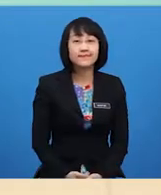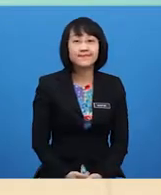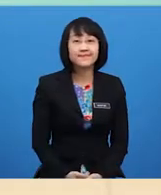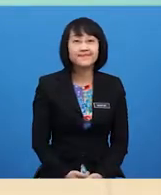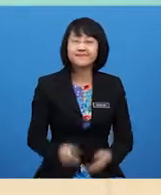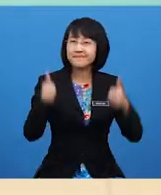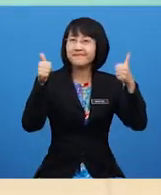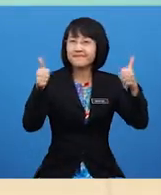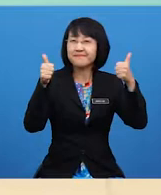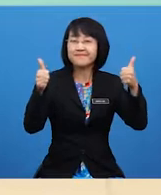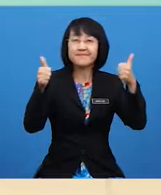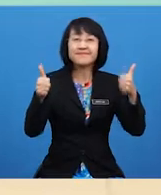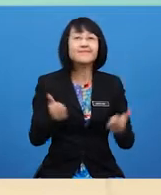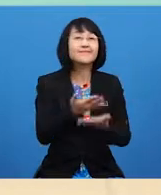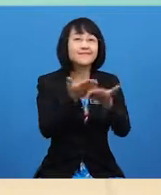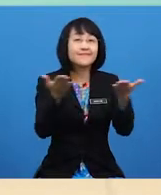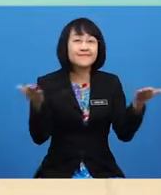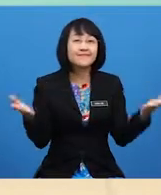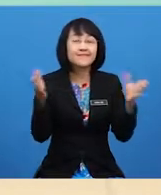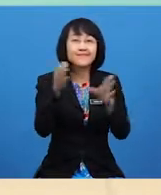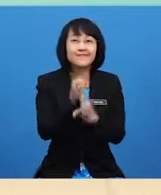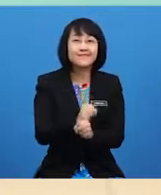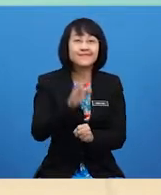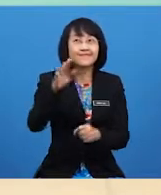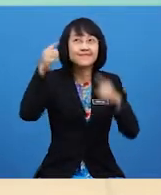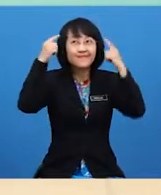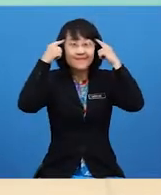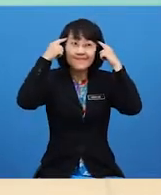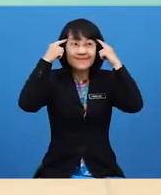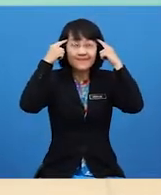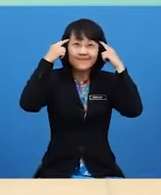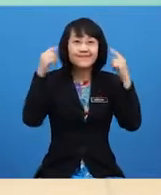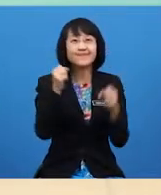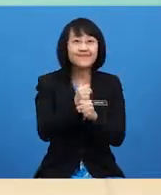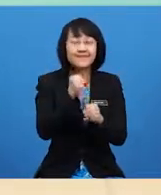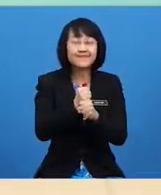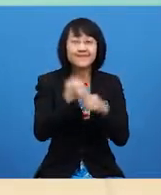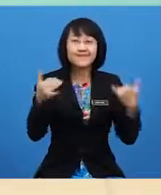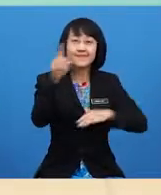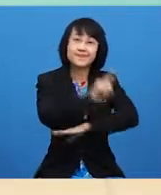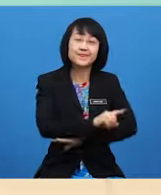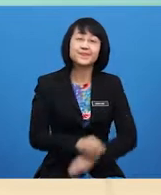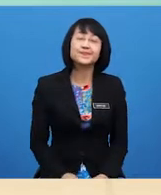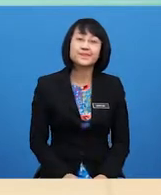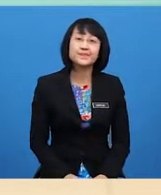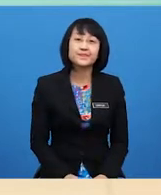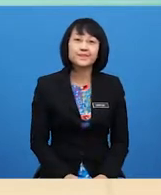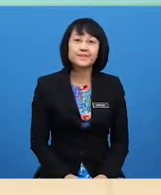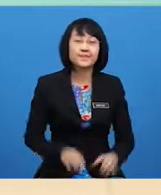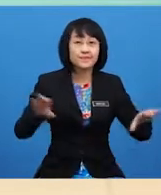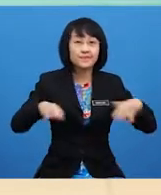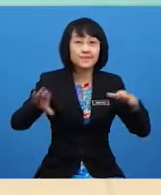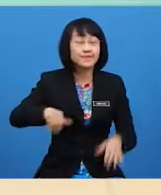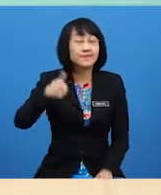Terrific job. You guys got your brain in gear today. So let's do another and see if you can